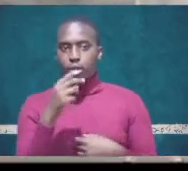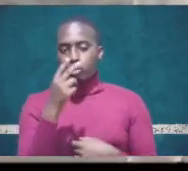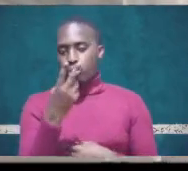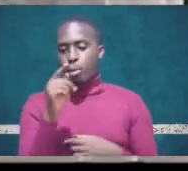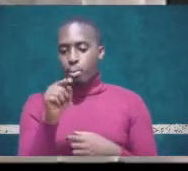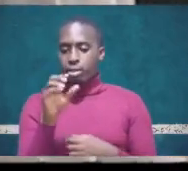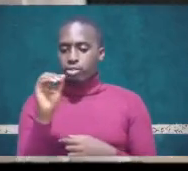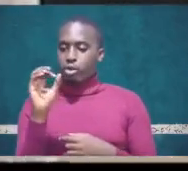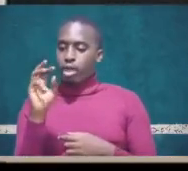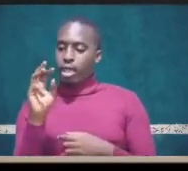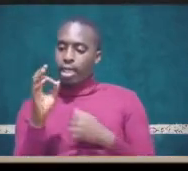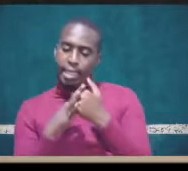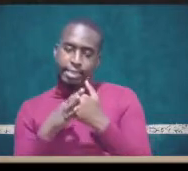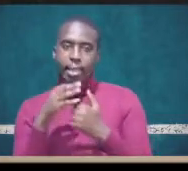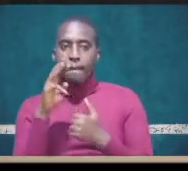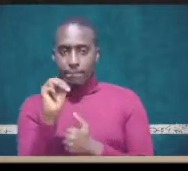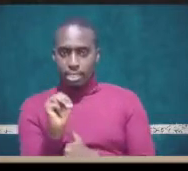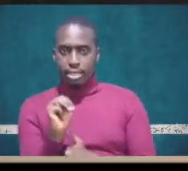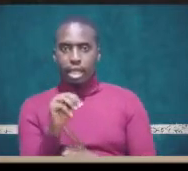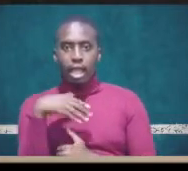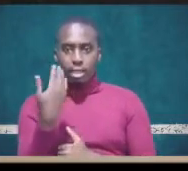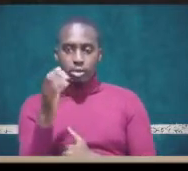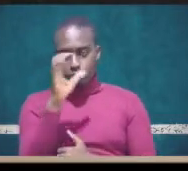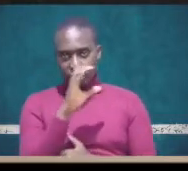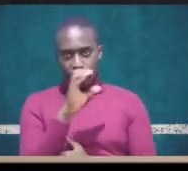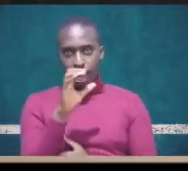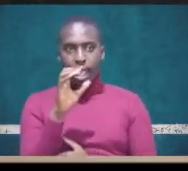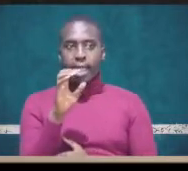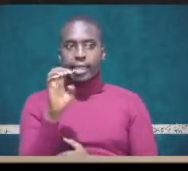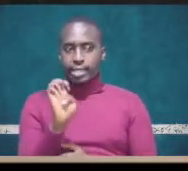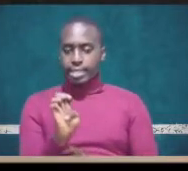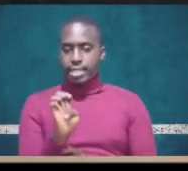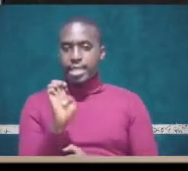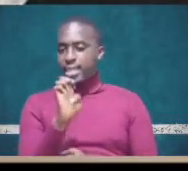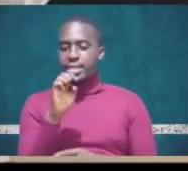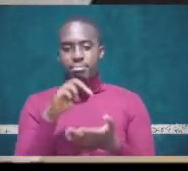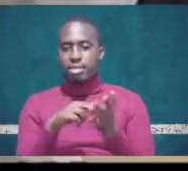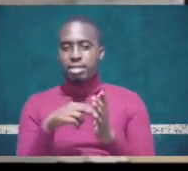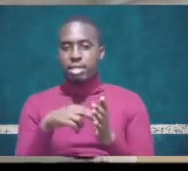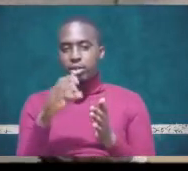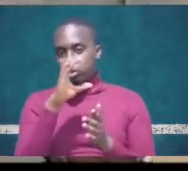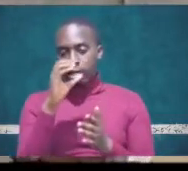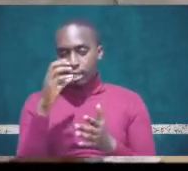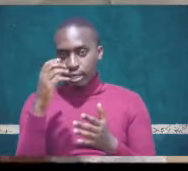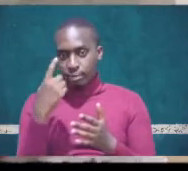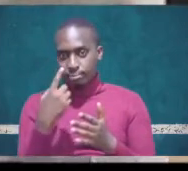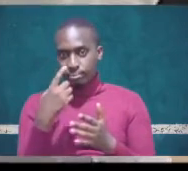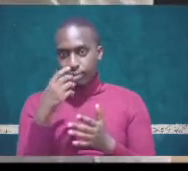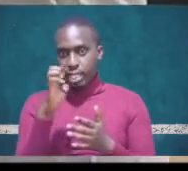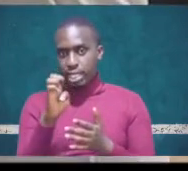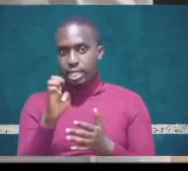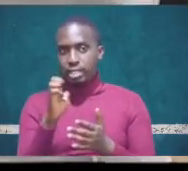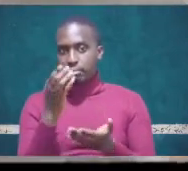2.08 meters, then find E. So this E, that balances, of course,